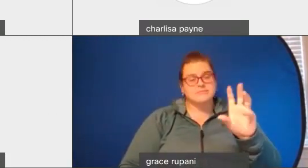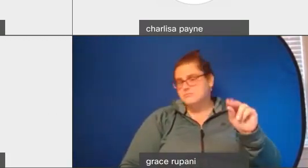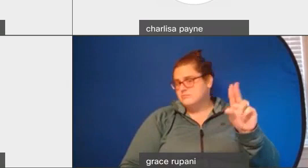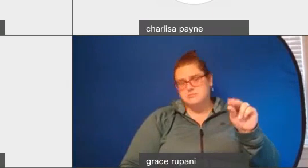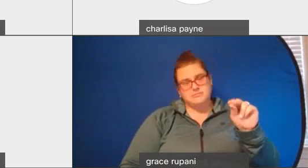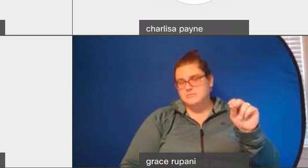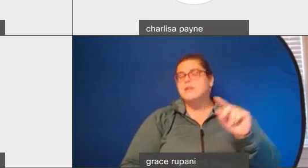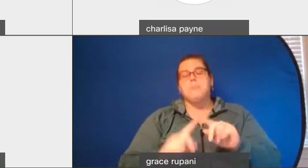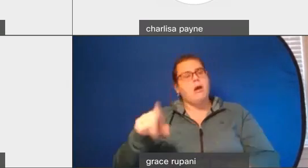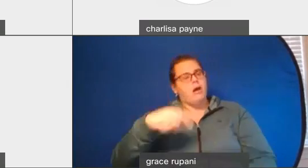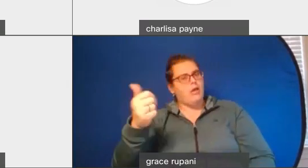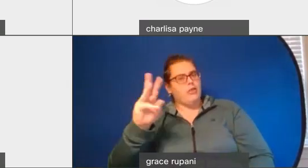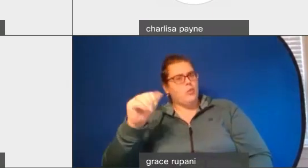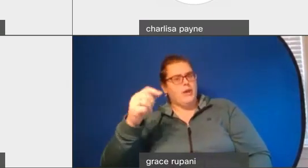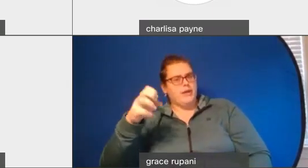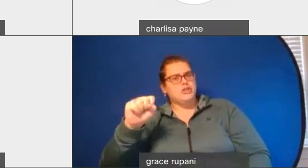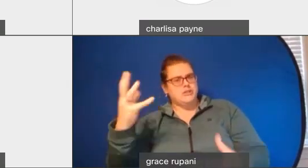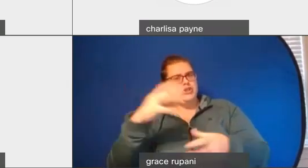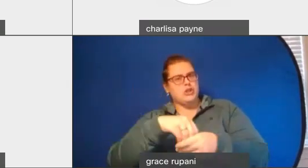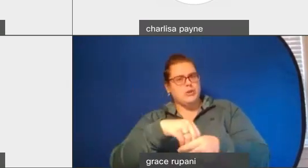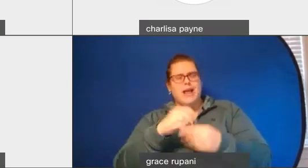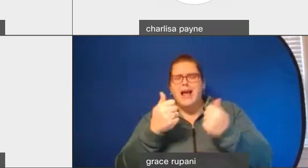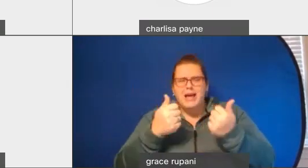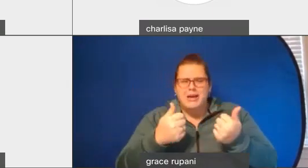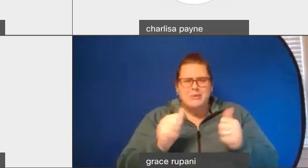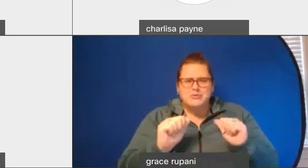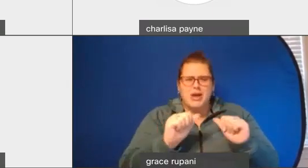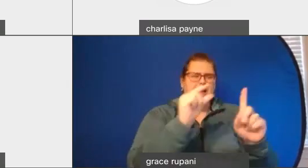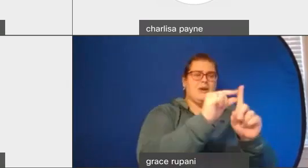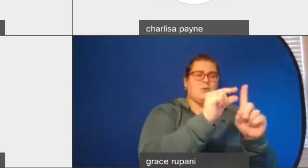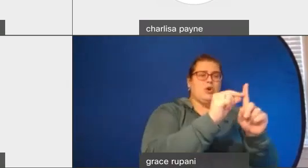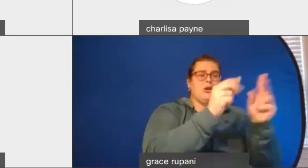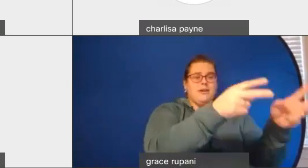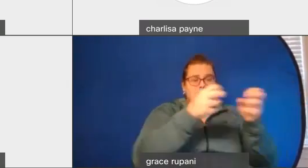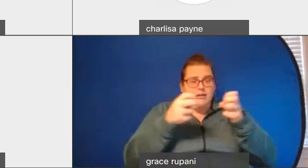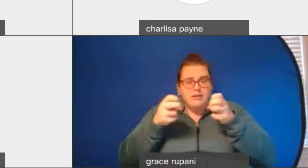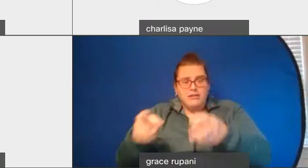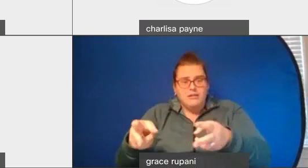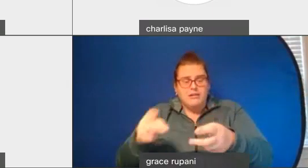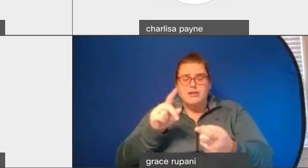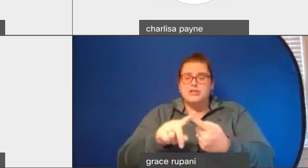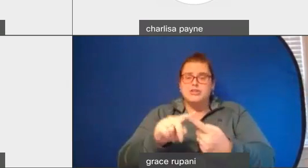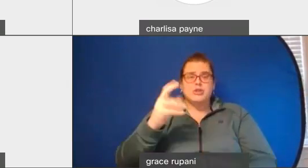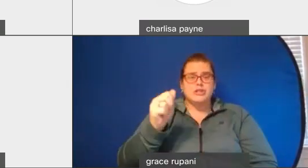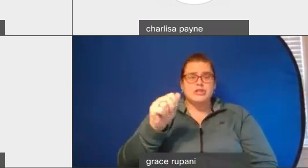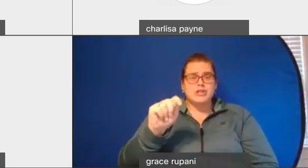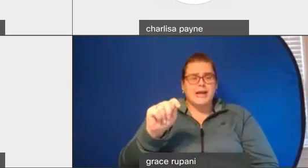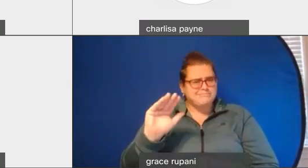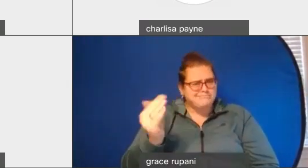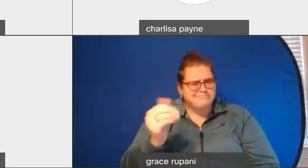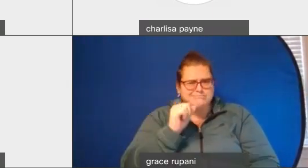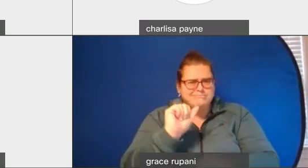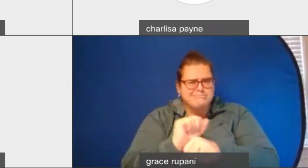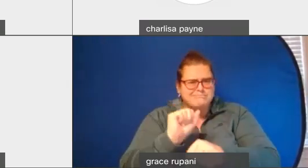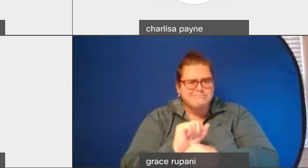retainer payment. I'm trying to copy and paste from Word into the chat box, but it seems not to allow me